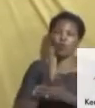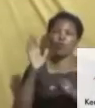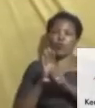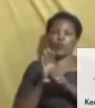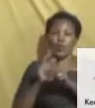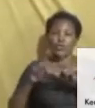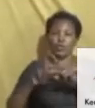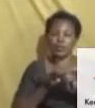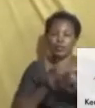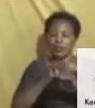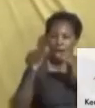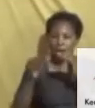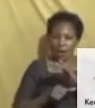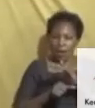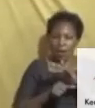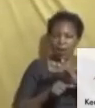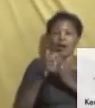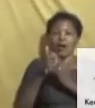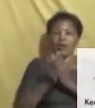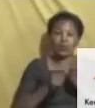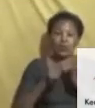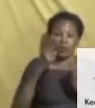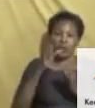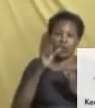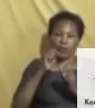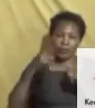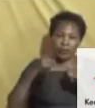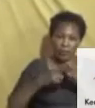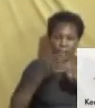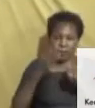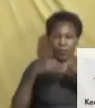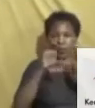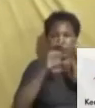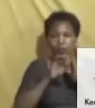under Article 257 of the Constitution.